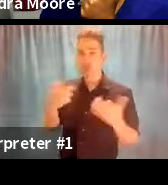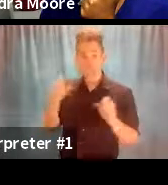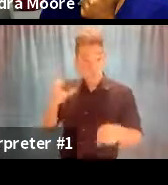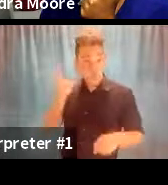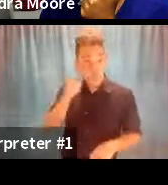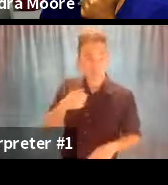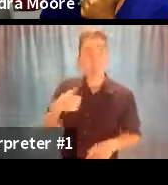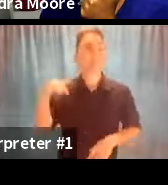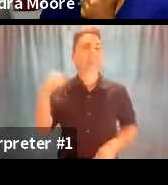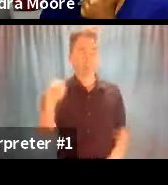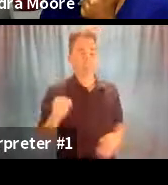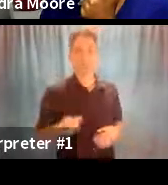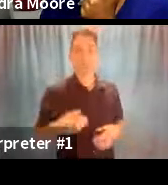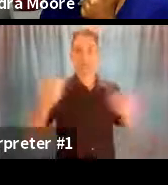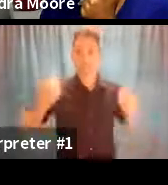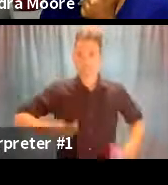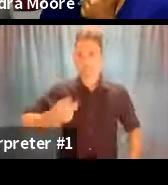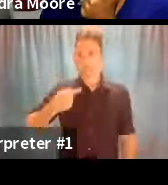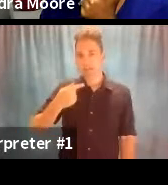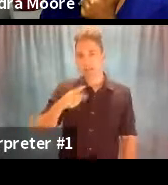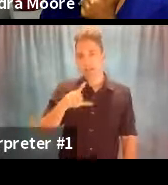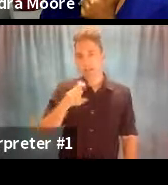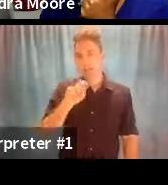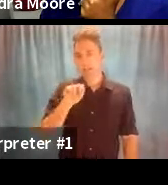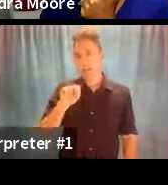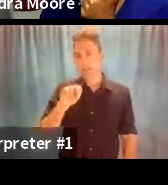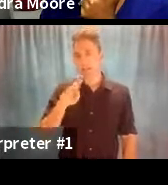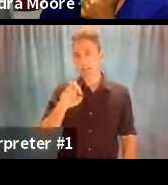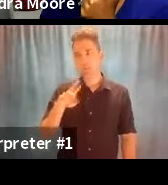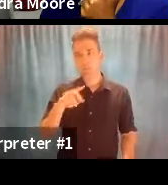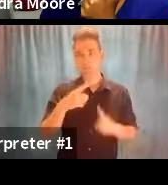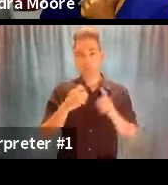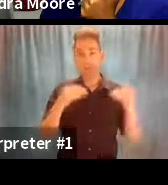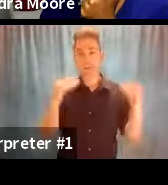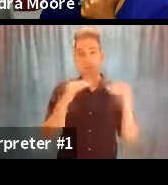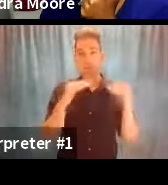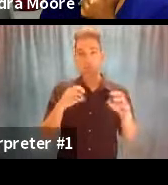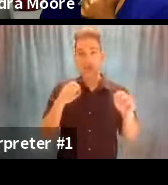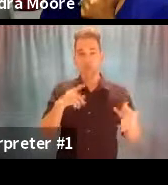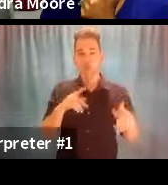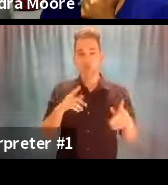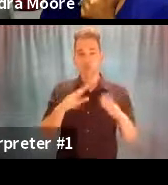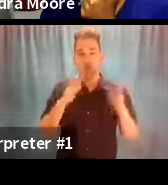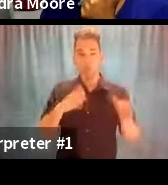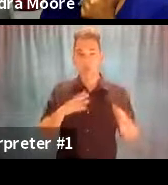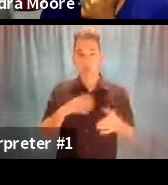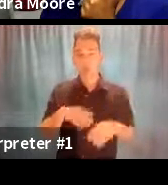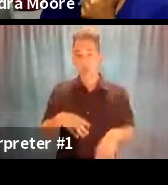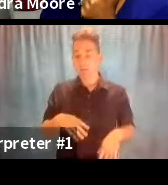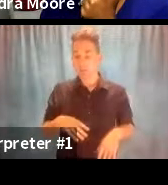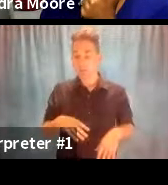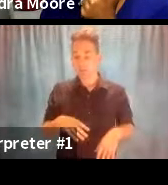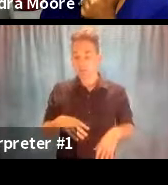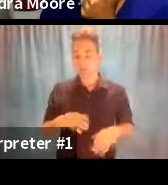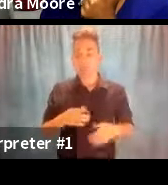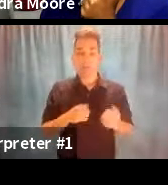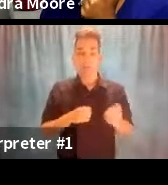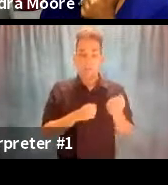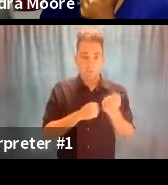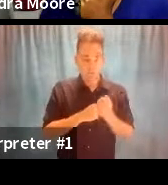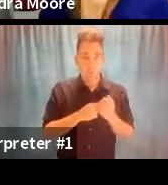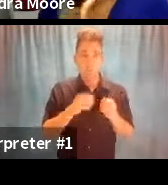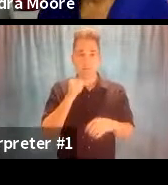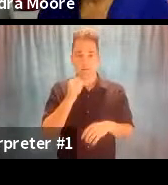right. Yeah, Glenn Burley from Equal Housing Opportunity Council. We're the area's fair housing enforcement nonprofit. And I'm going